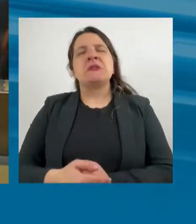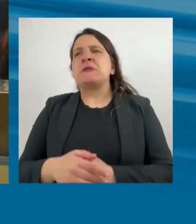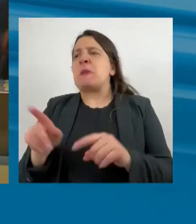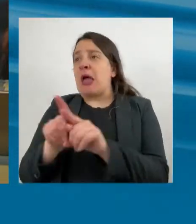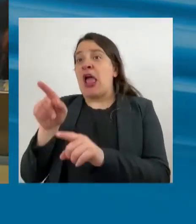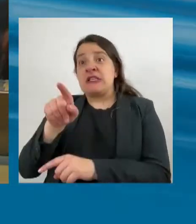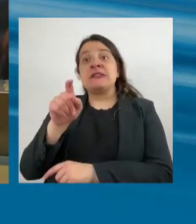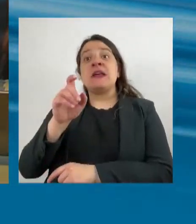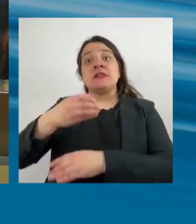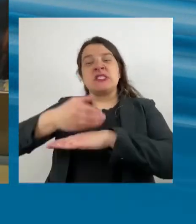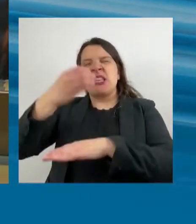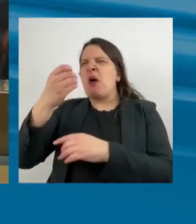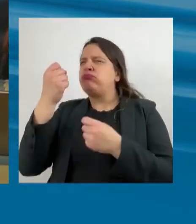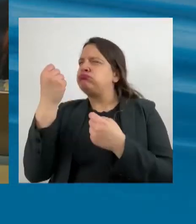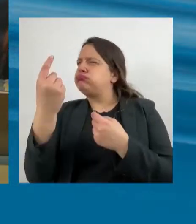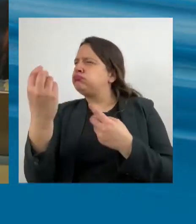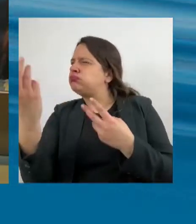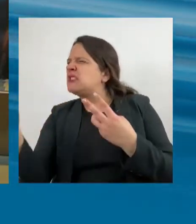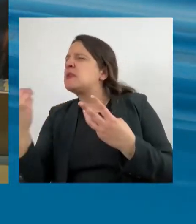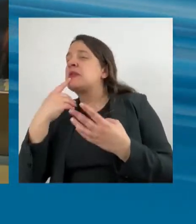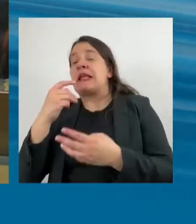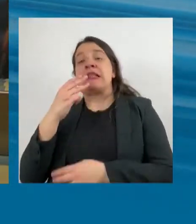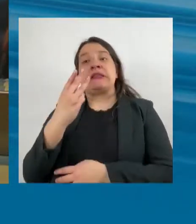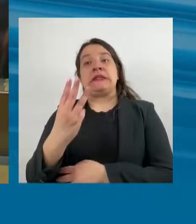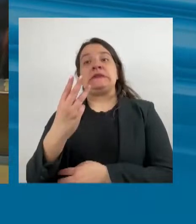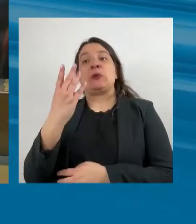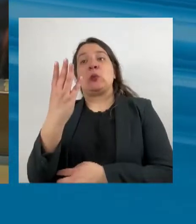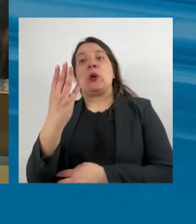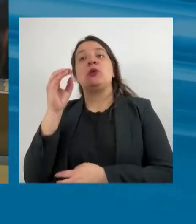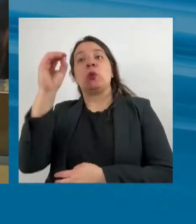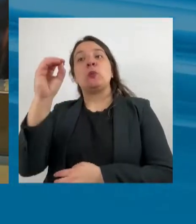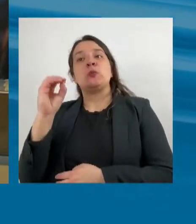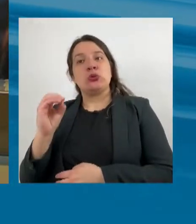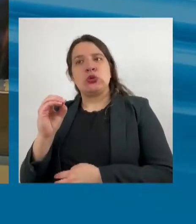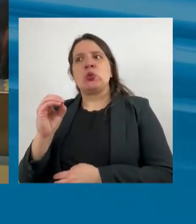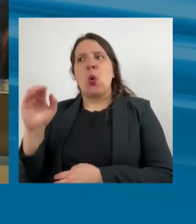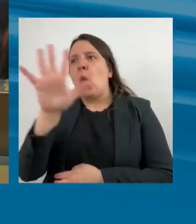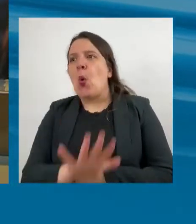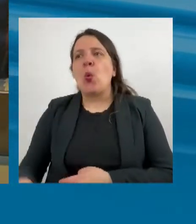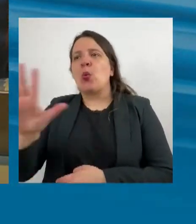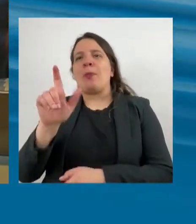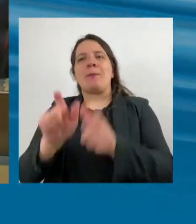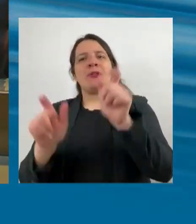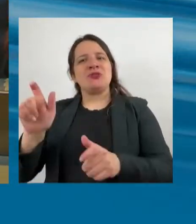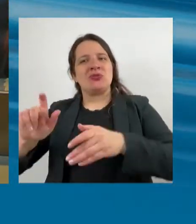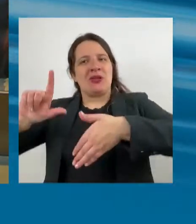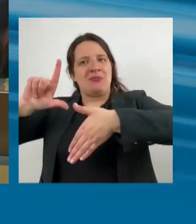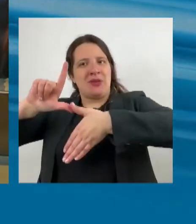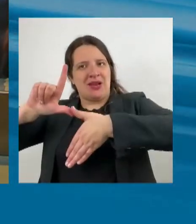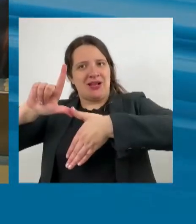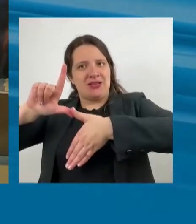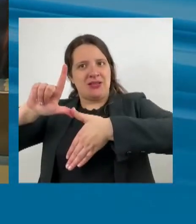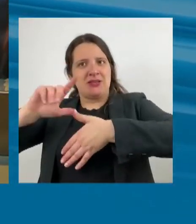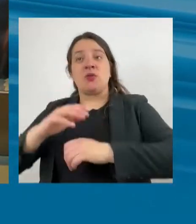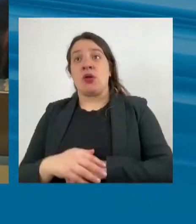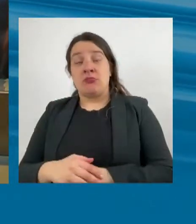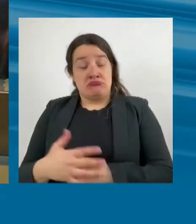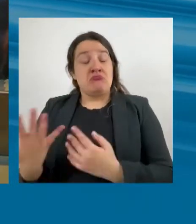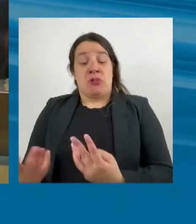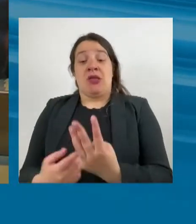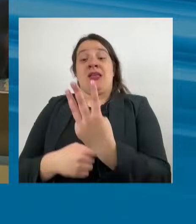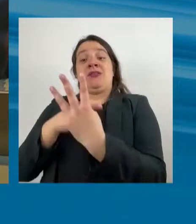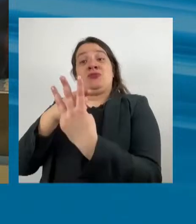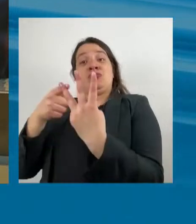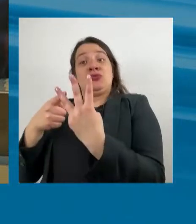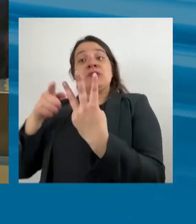cases of ECLAC, they account for at least 34% of the population in Latin America. That is, 1 out